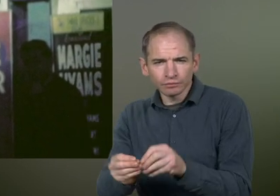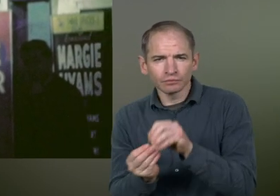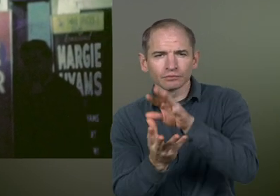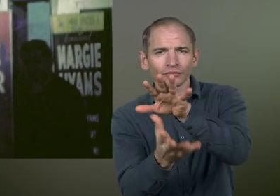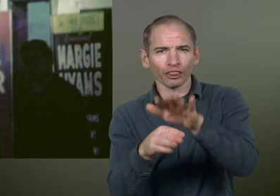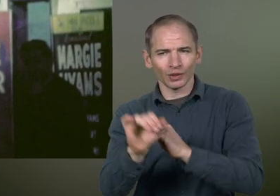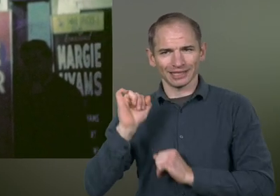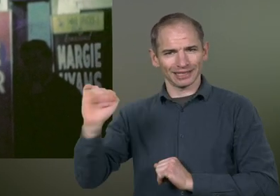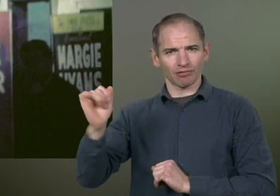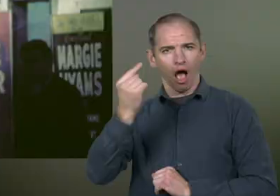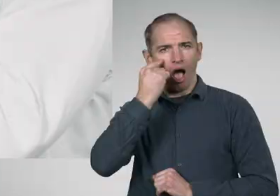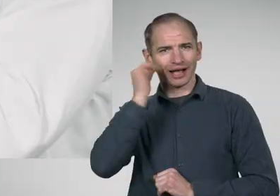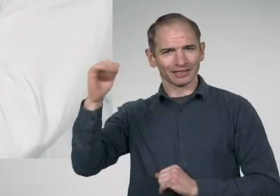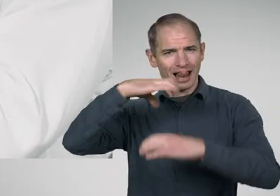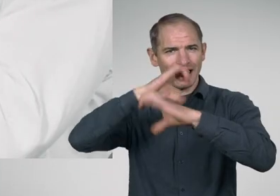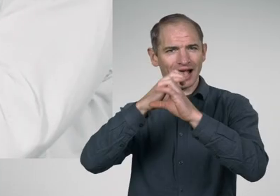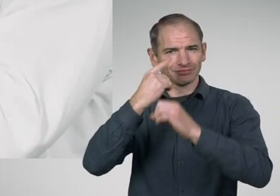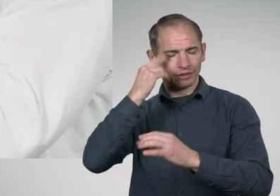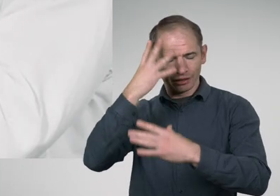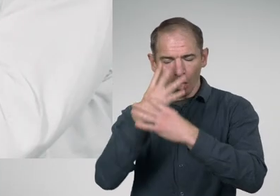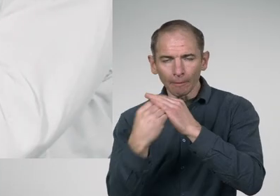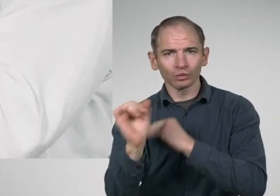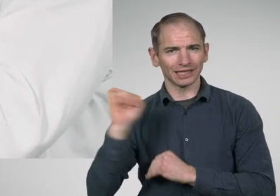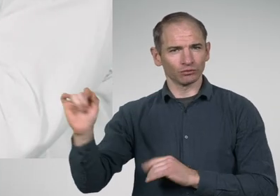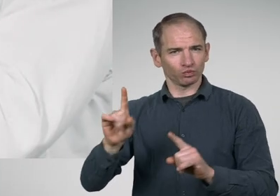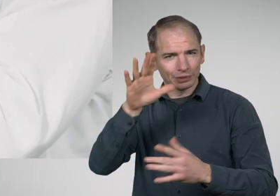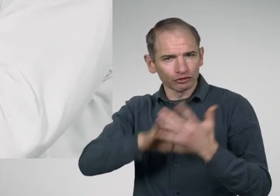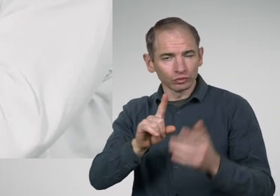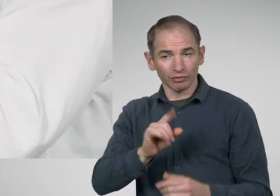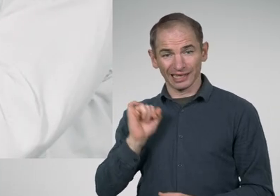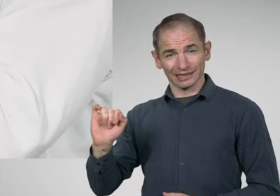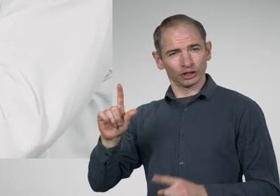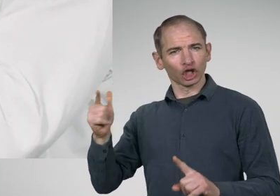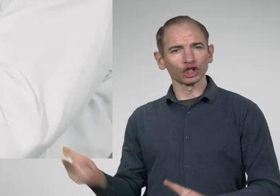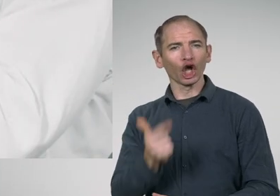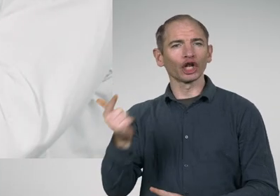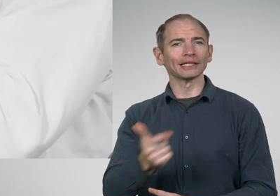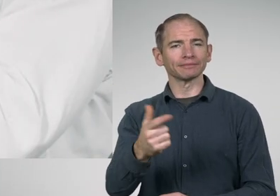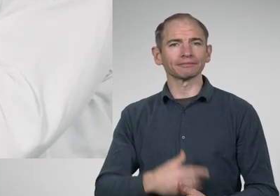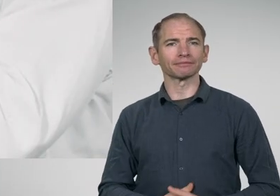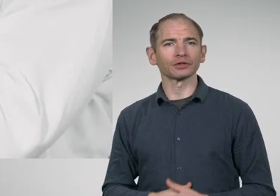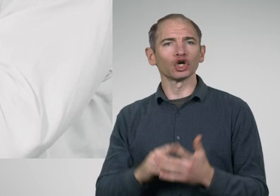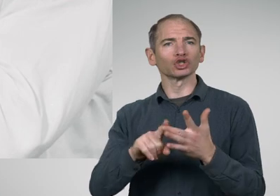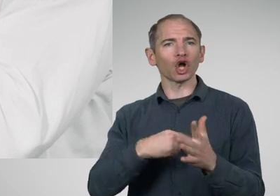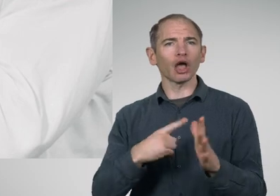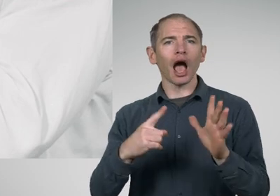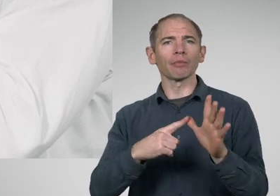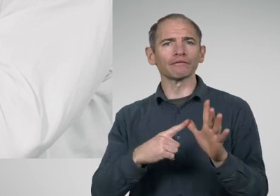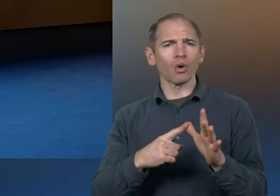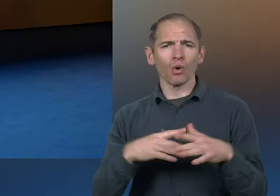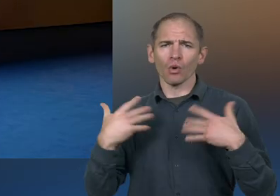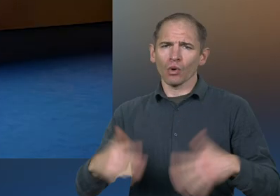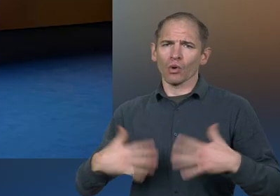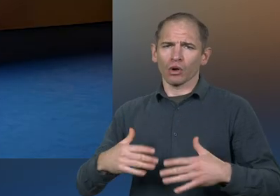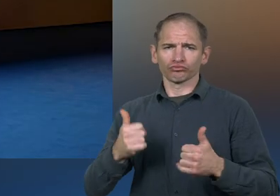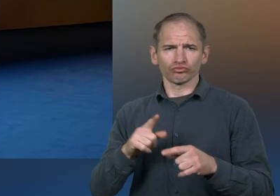but predominantly through the lens of his own experience. That was the idea of this journey. John Acomfra had a very sympathetic